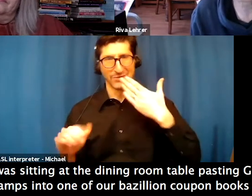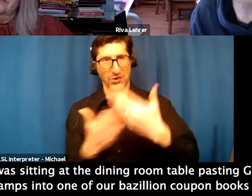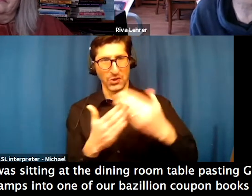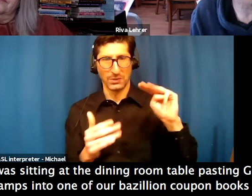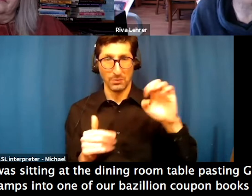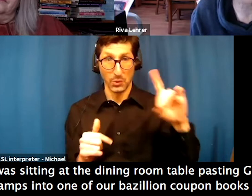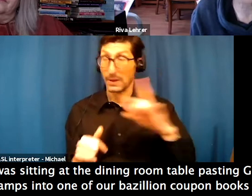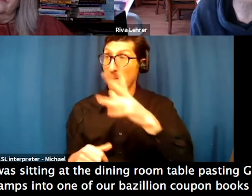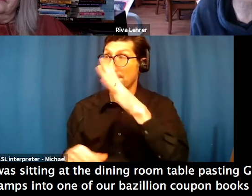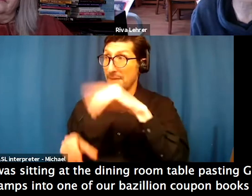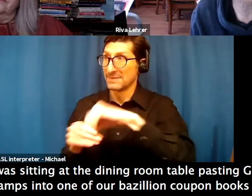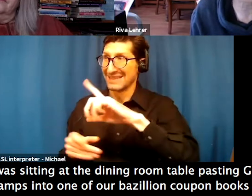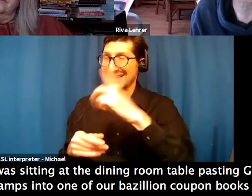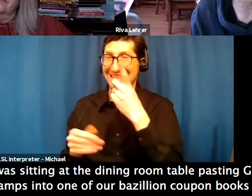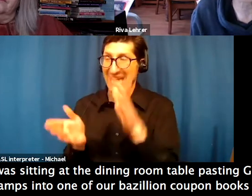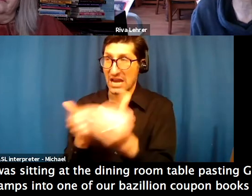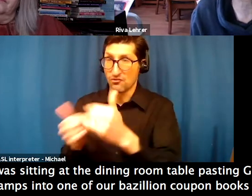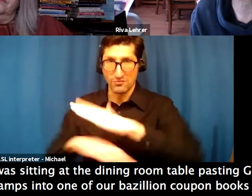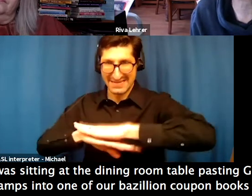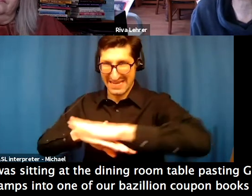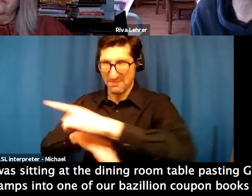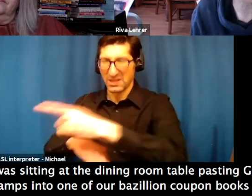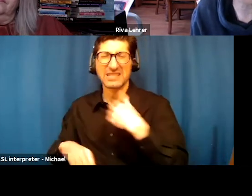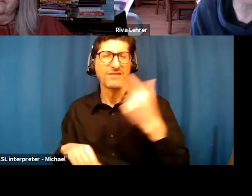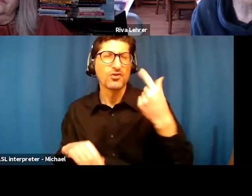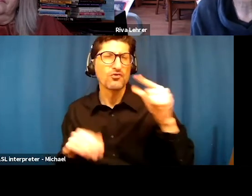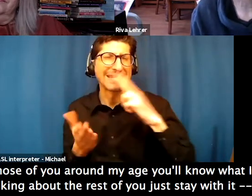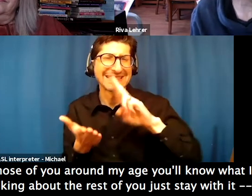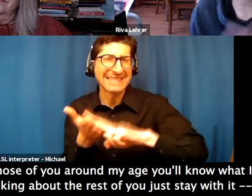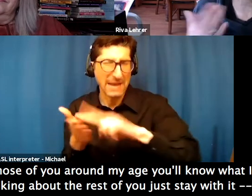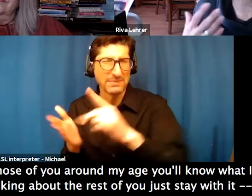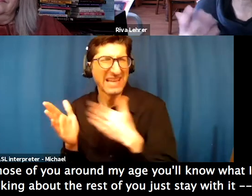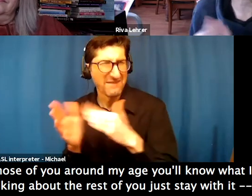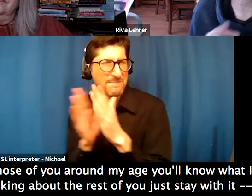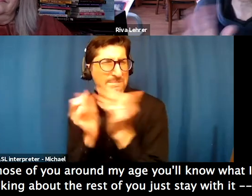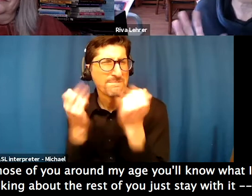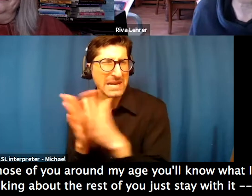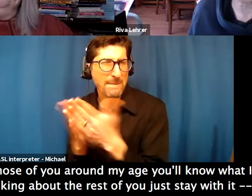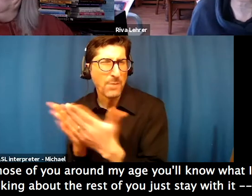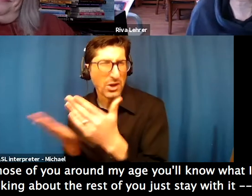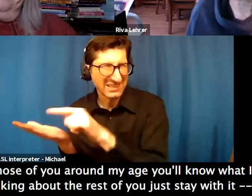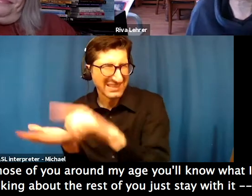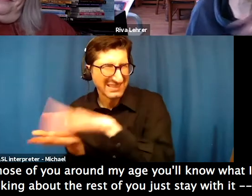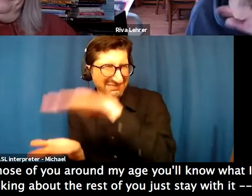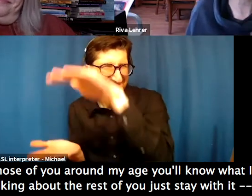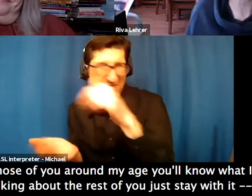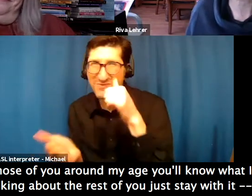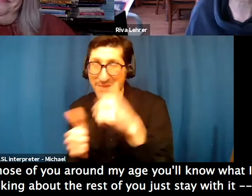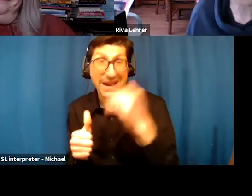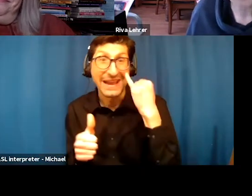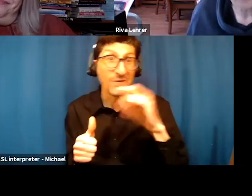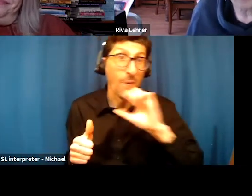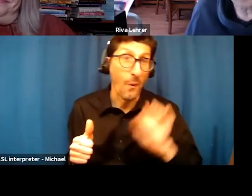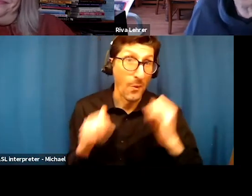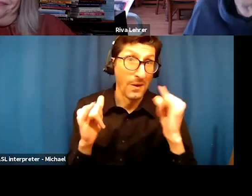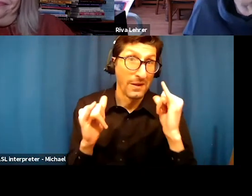room table, pasting green stamps into one of our bazillion coupon books. Those of you around my age, you'll know what I'm talking about. The rest of you just stay